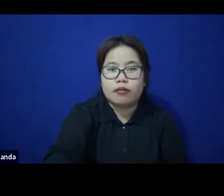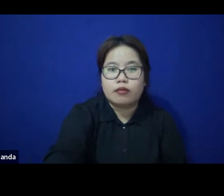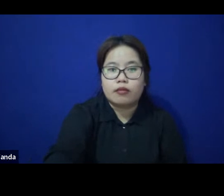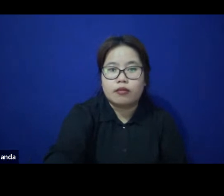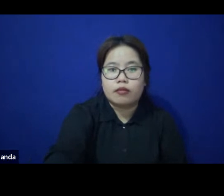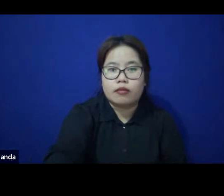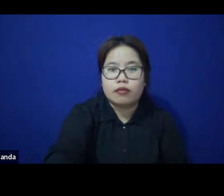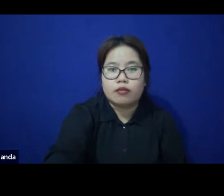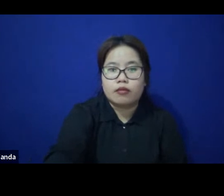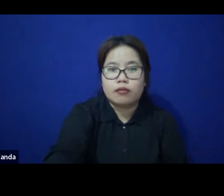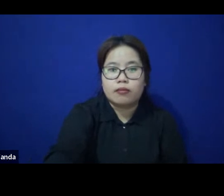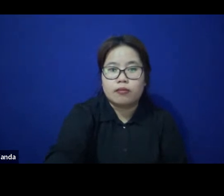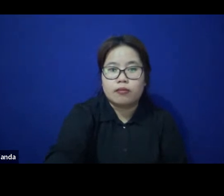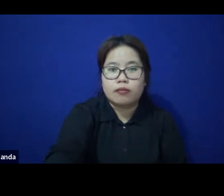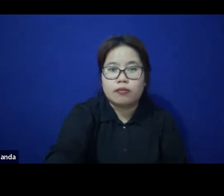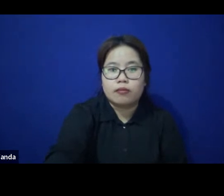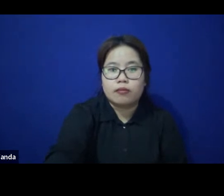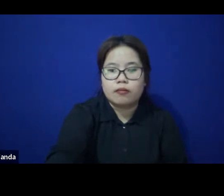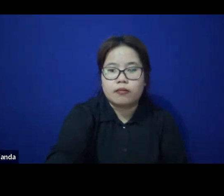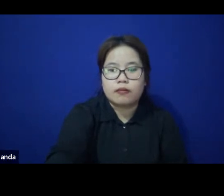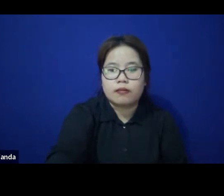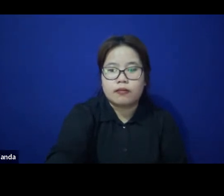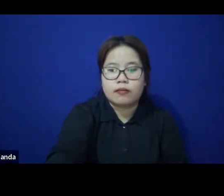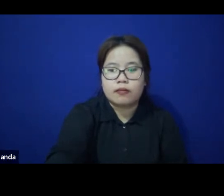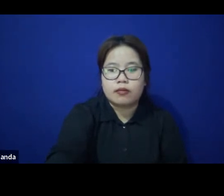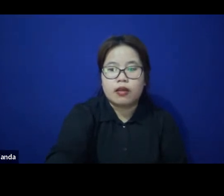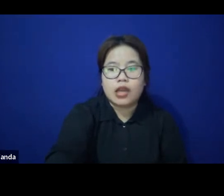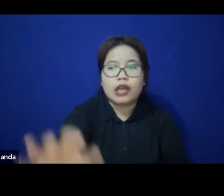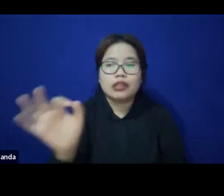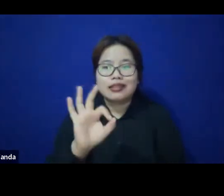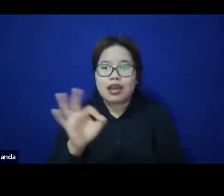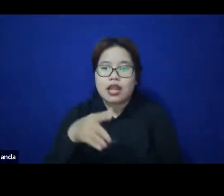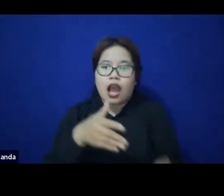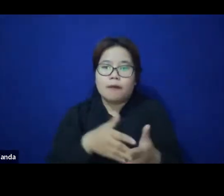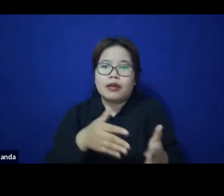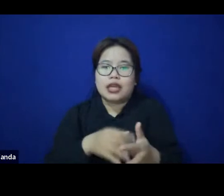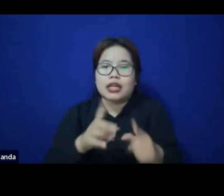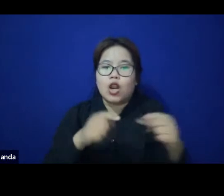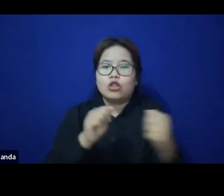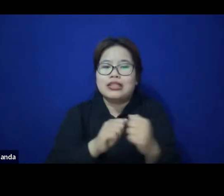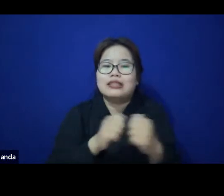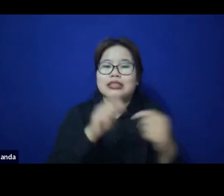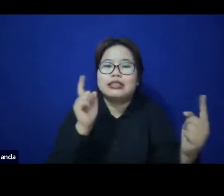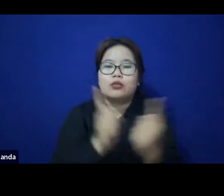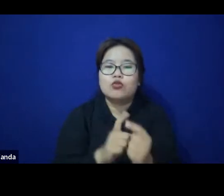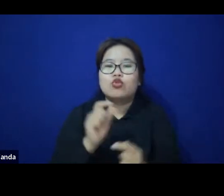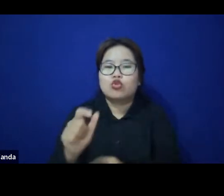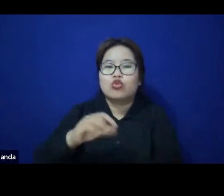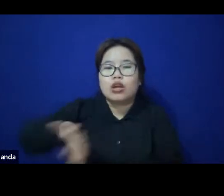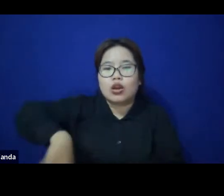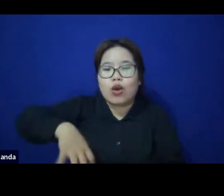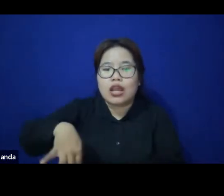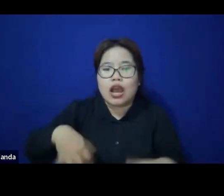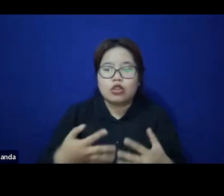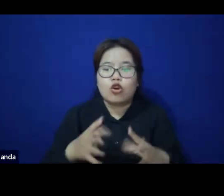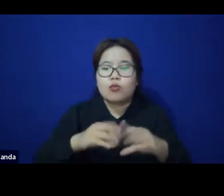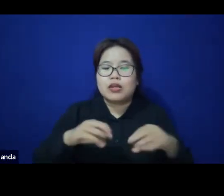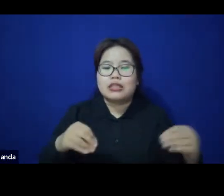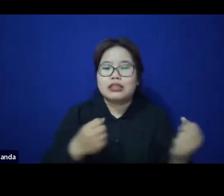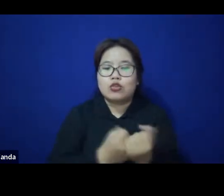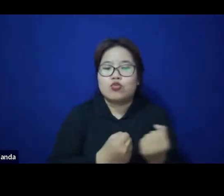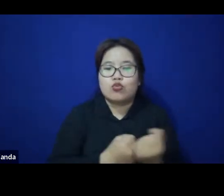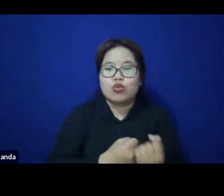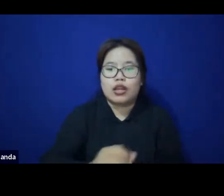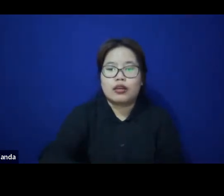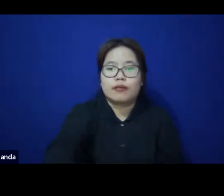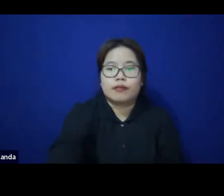the appointment, her family and her support workers. Okay, so again, a hospital needs to be organized